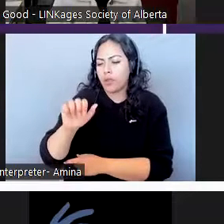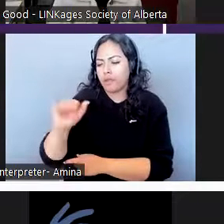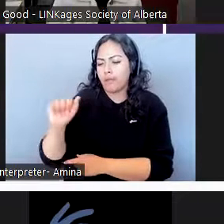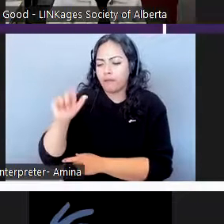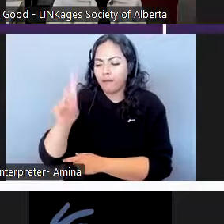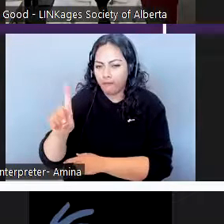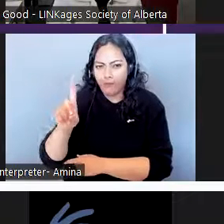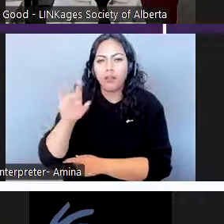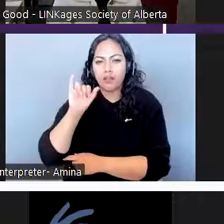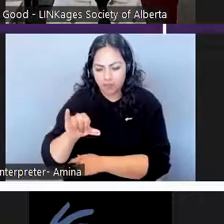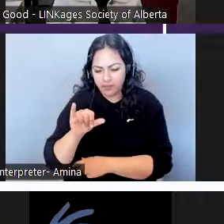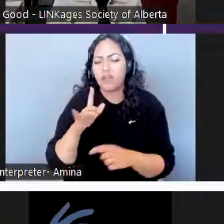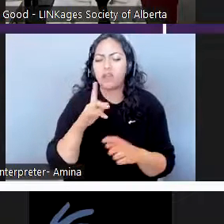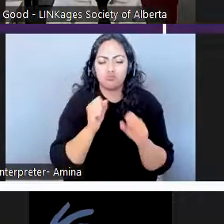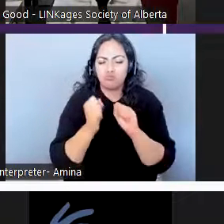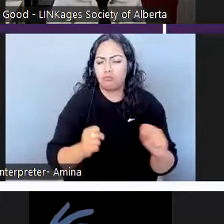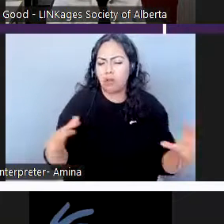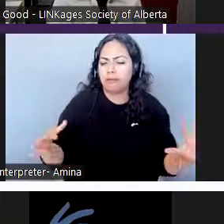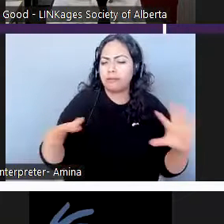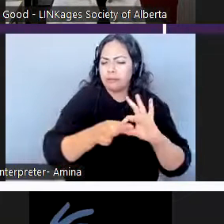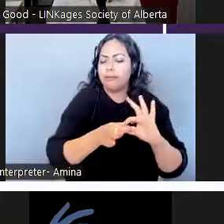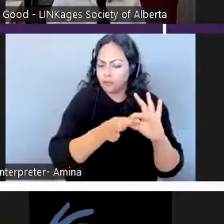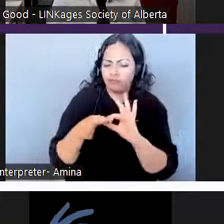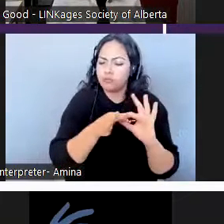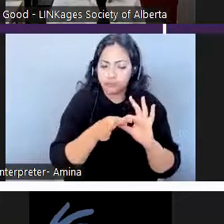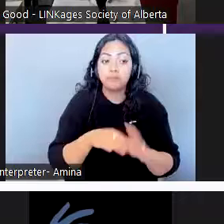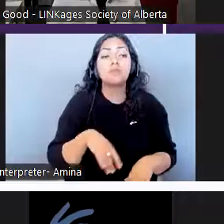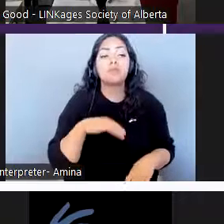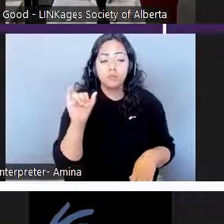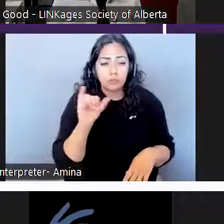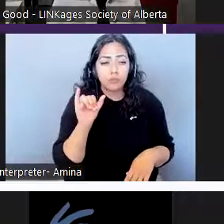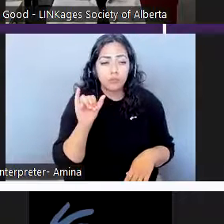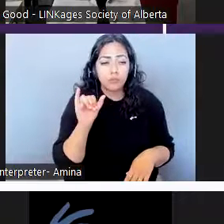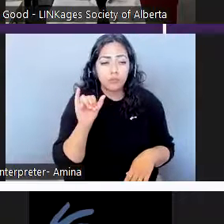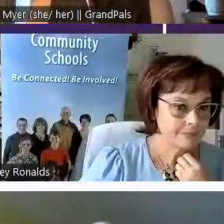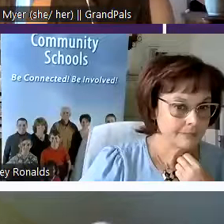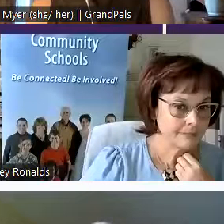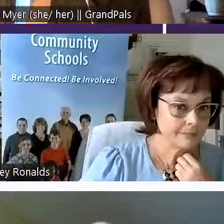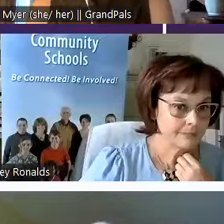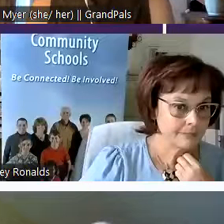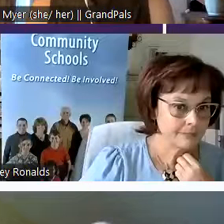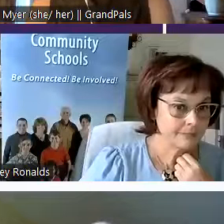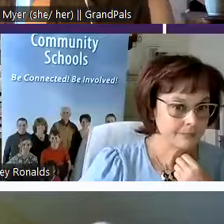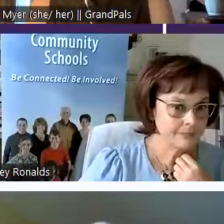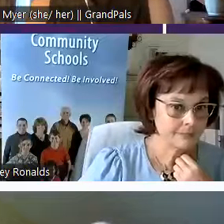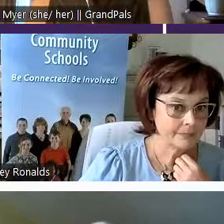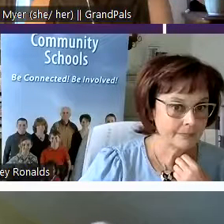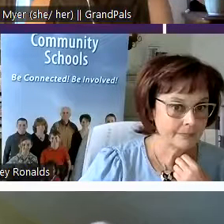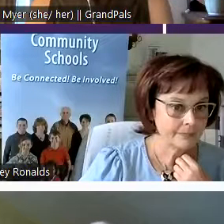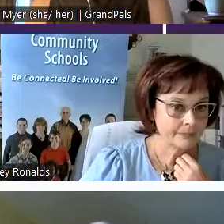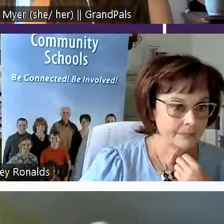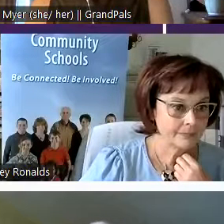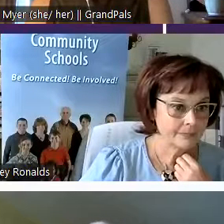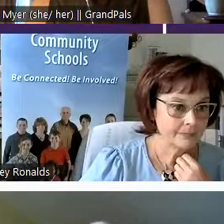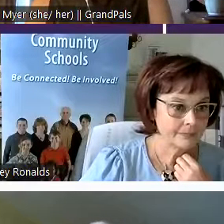as Kelsey indicated, there's resources on the website for Eye to Eye that you can access